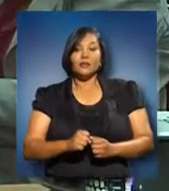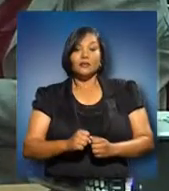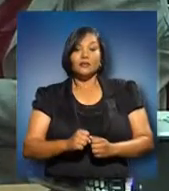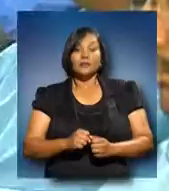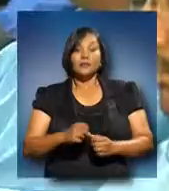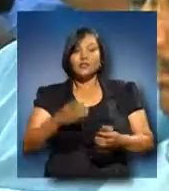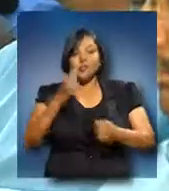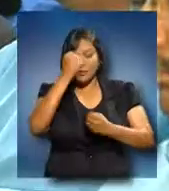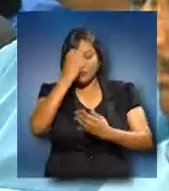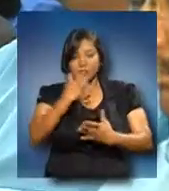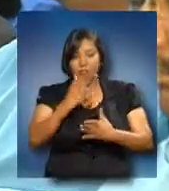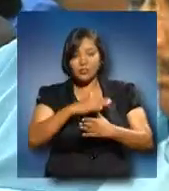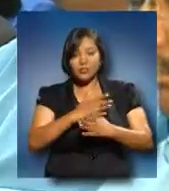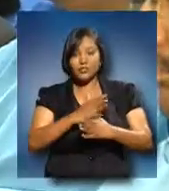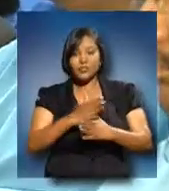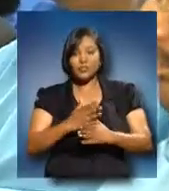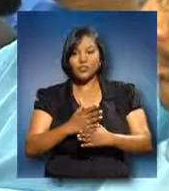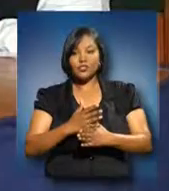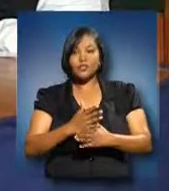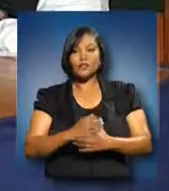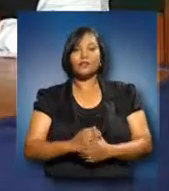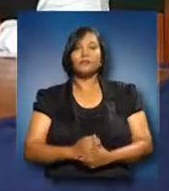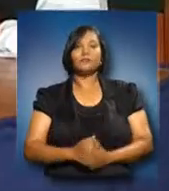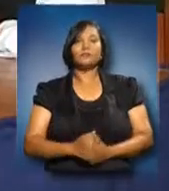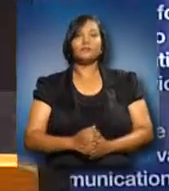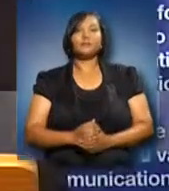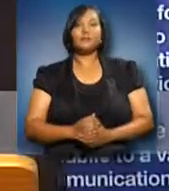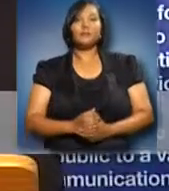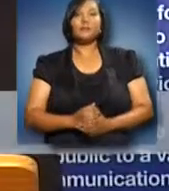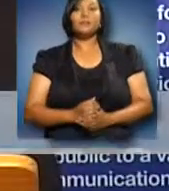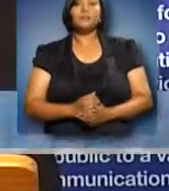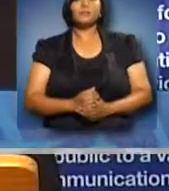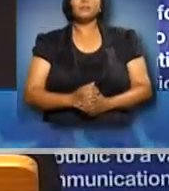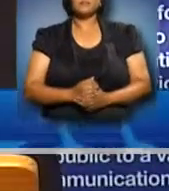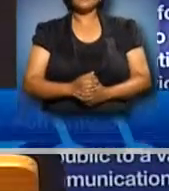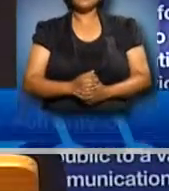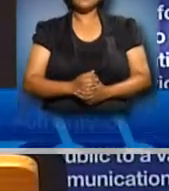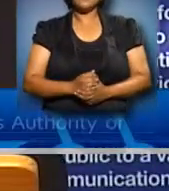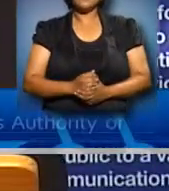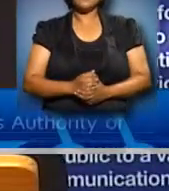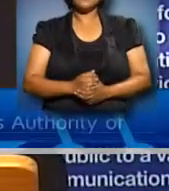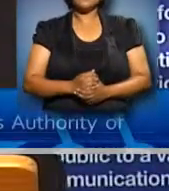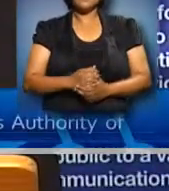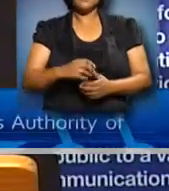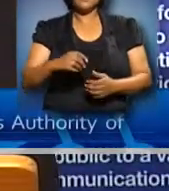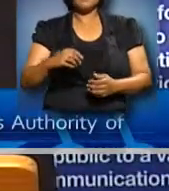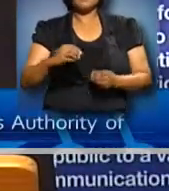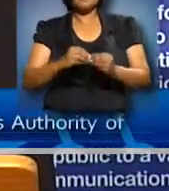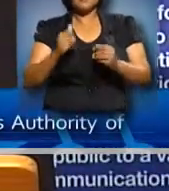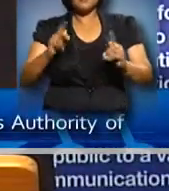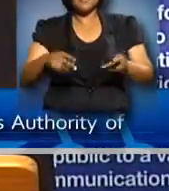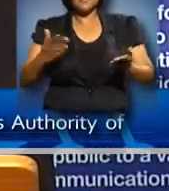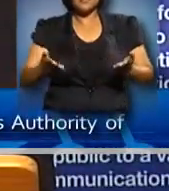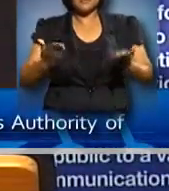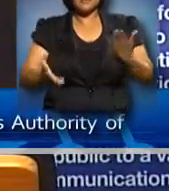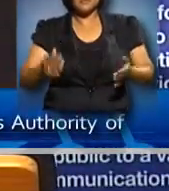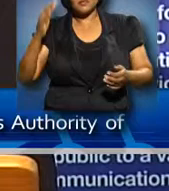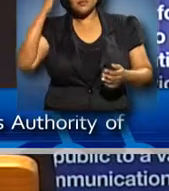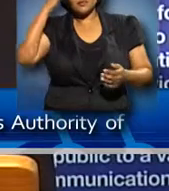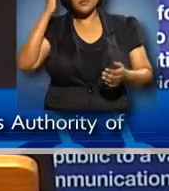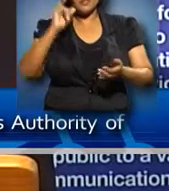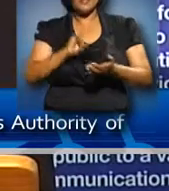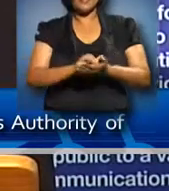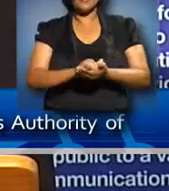in a, not a direct way, but to put some information on the table. I think many of you might know